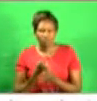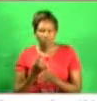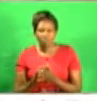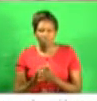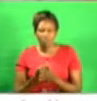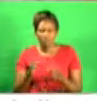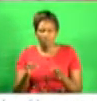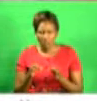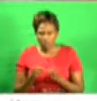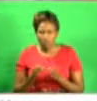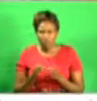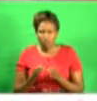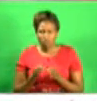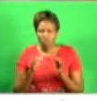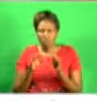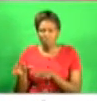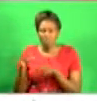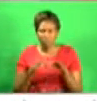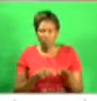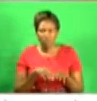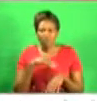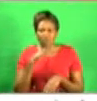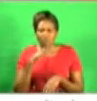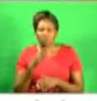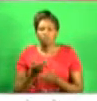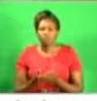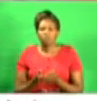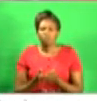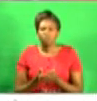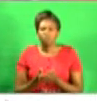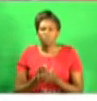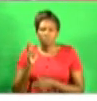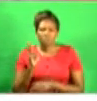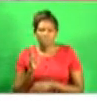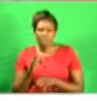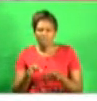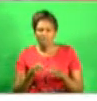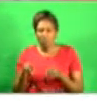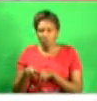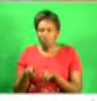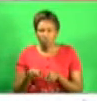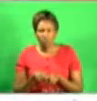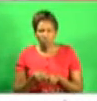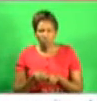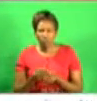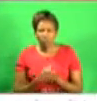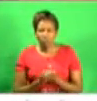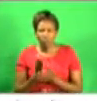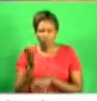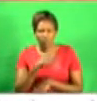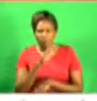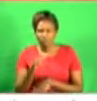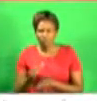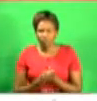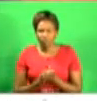each of the accused persons is sentenced to suffer death by hanging. On the second count, katika kosa la pili,